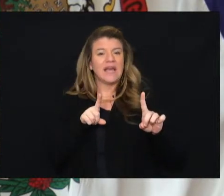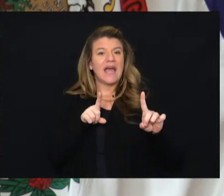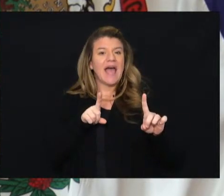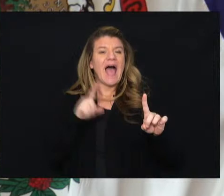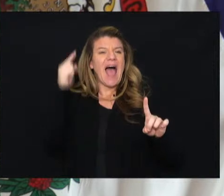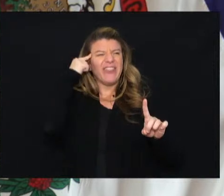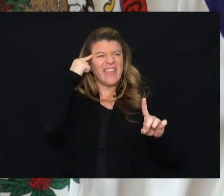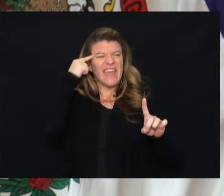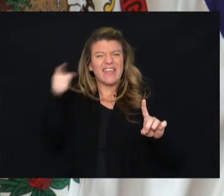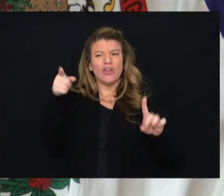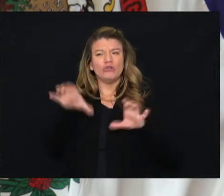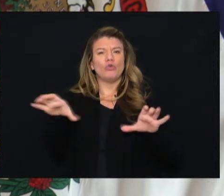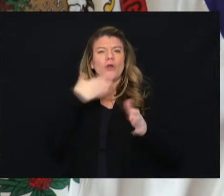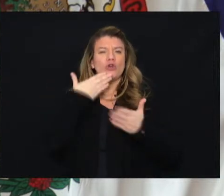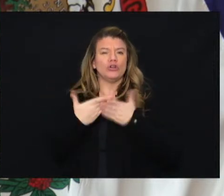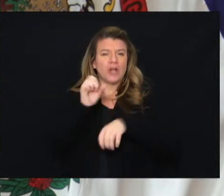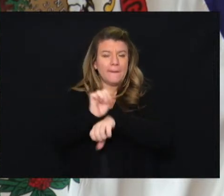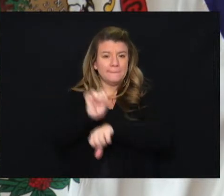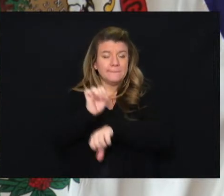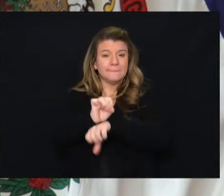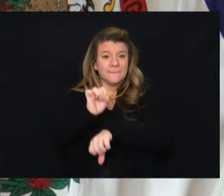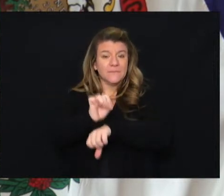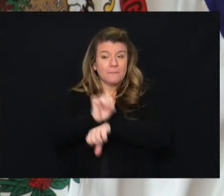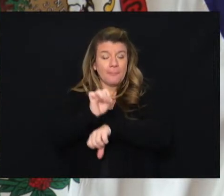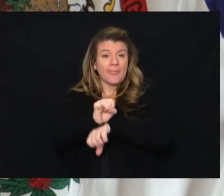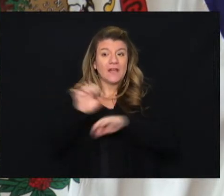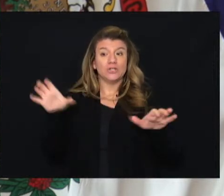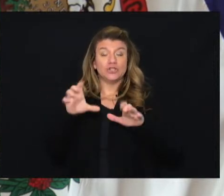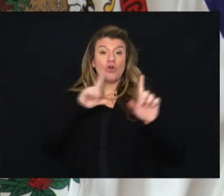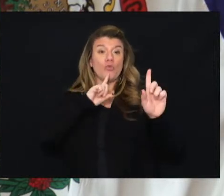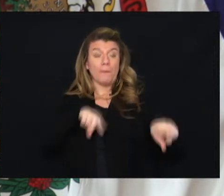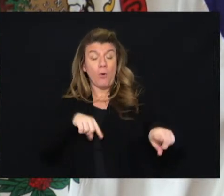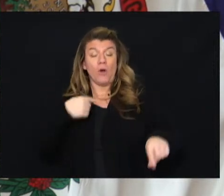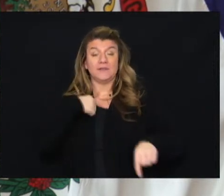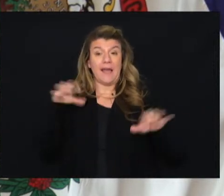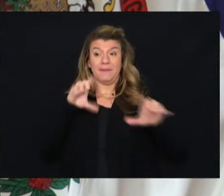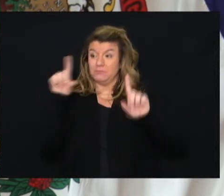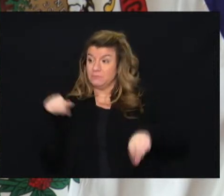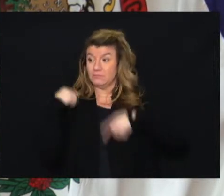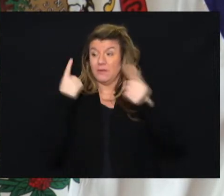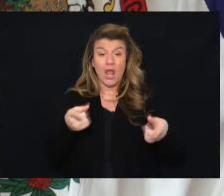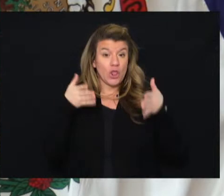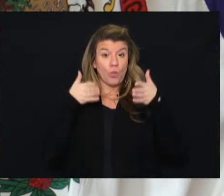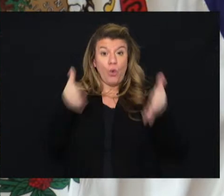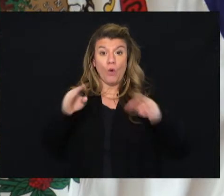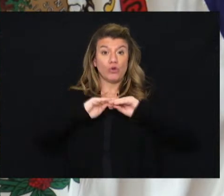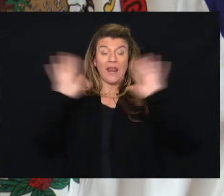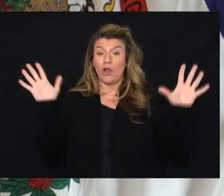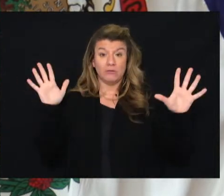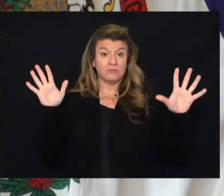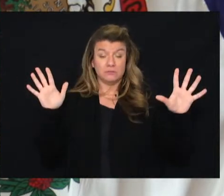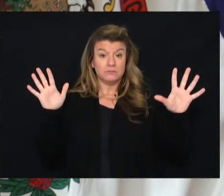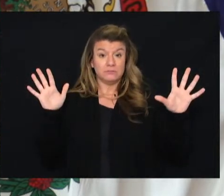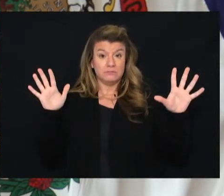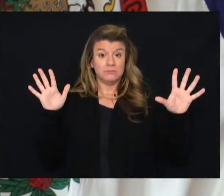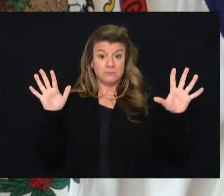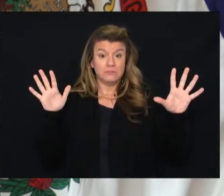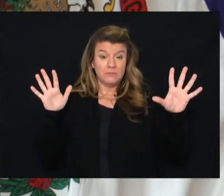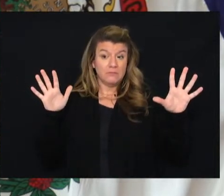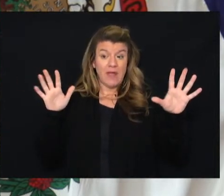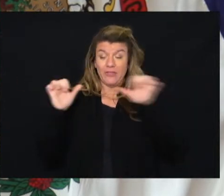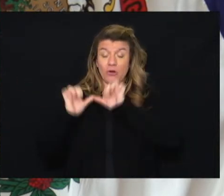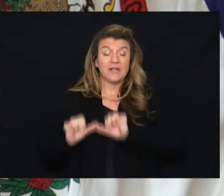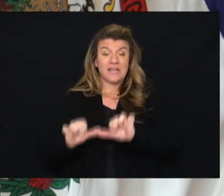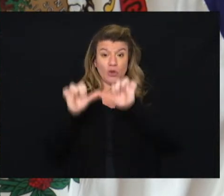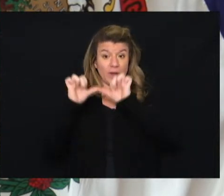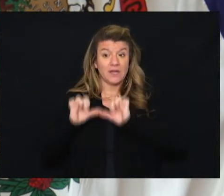I think they're doing a good job, and you know, so the reports that I'm getting so far is the roads are clear, and they're